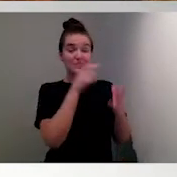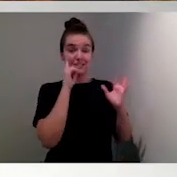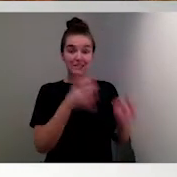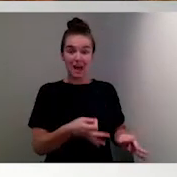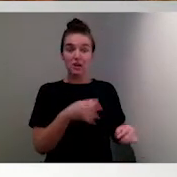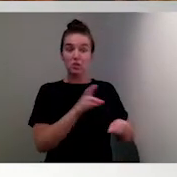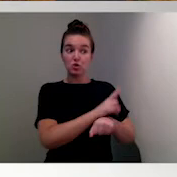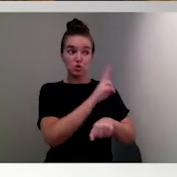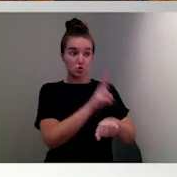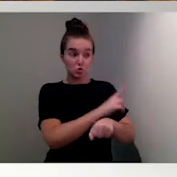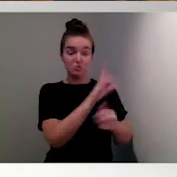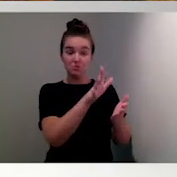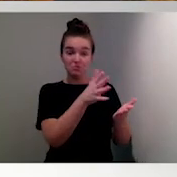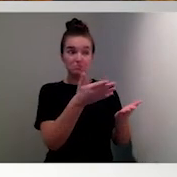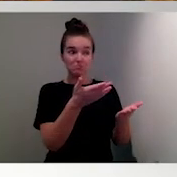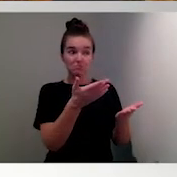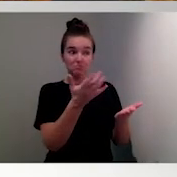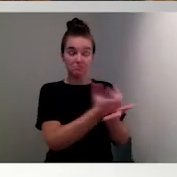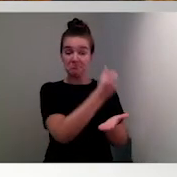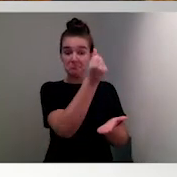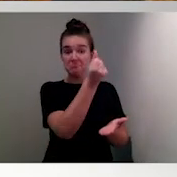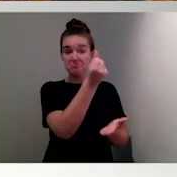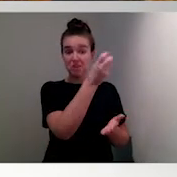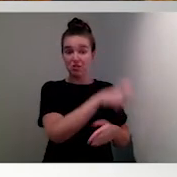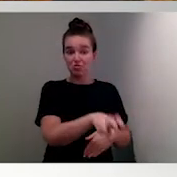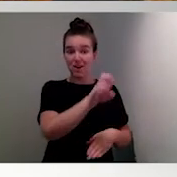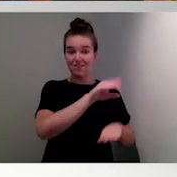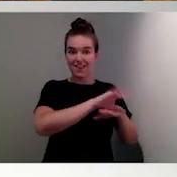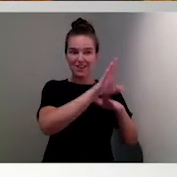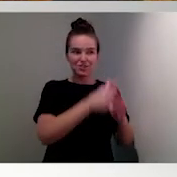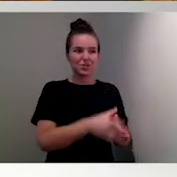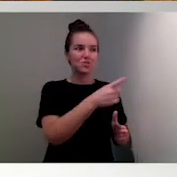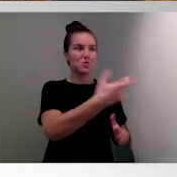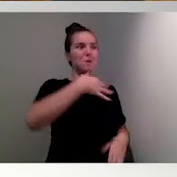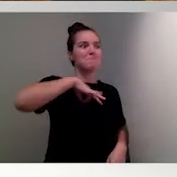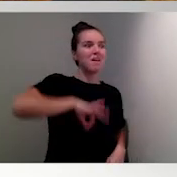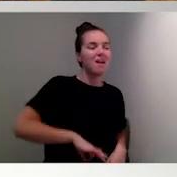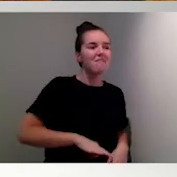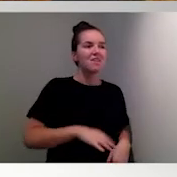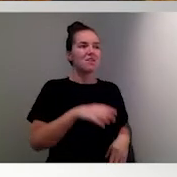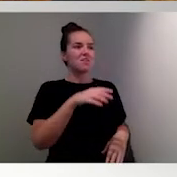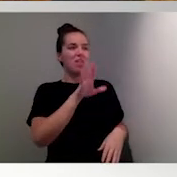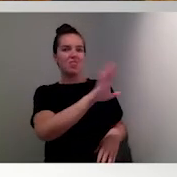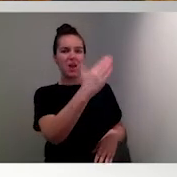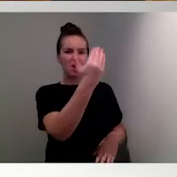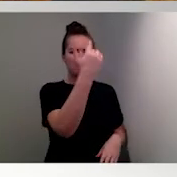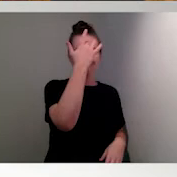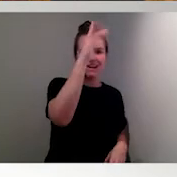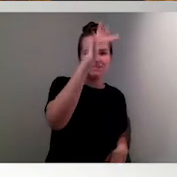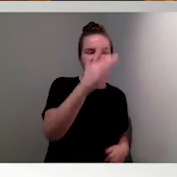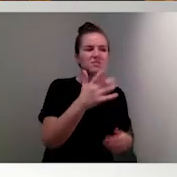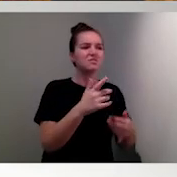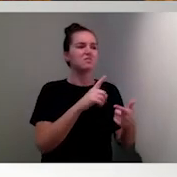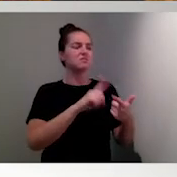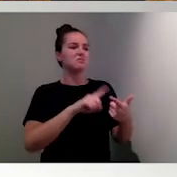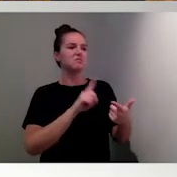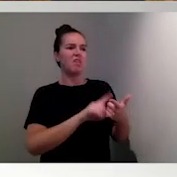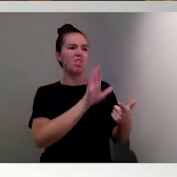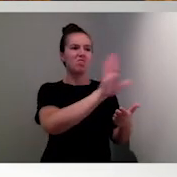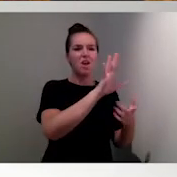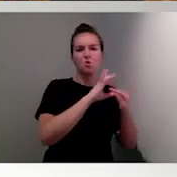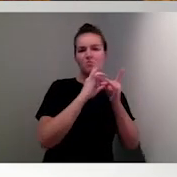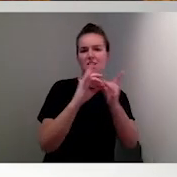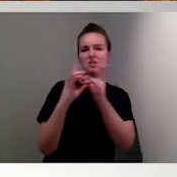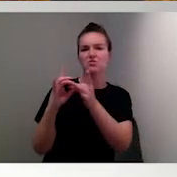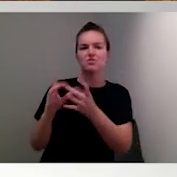additional benefit that we already talked about with the expertise of the travel agent and the relationships that